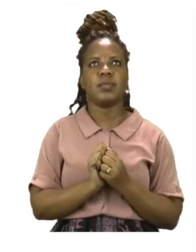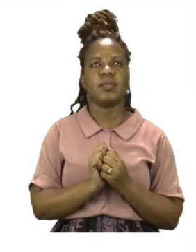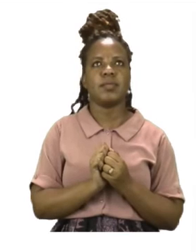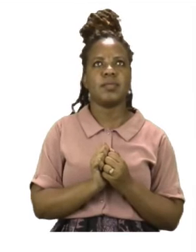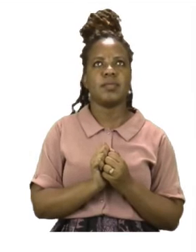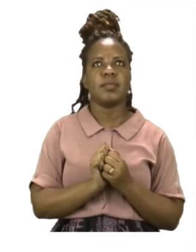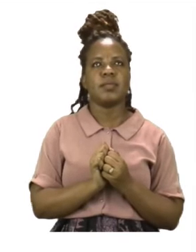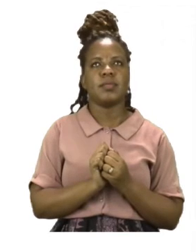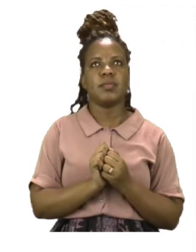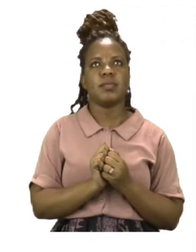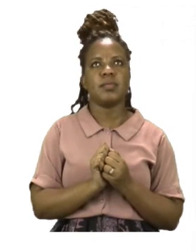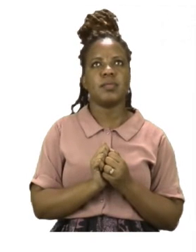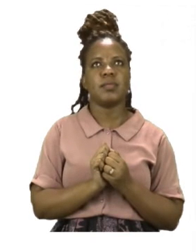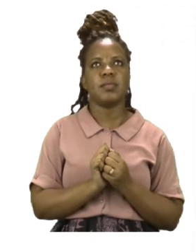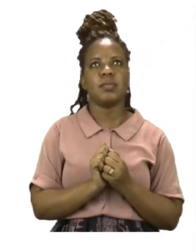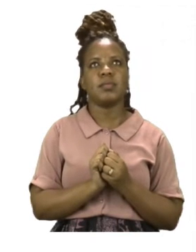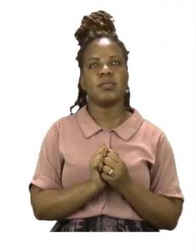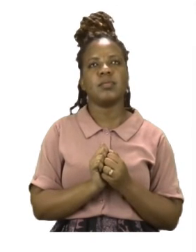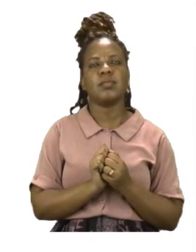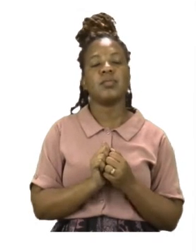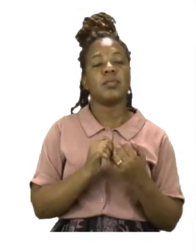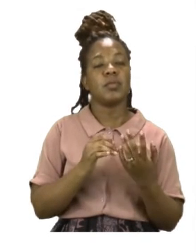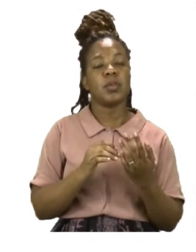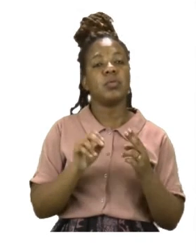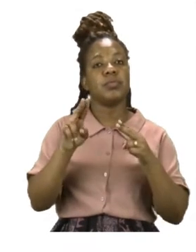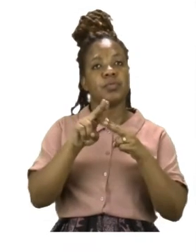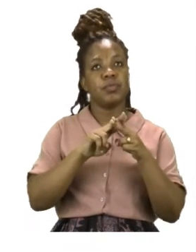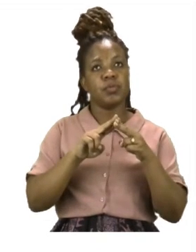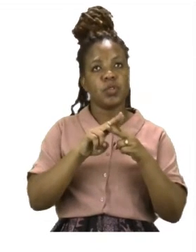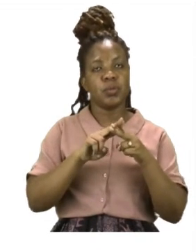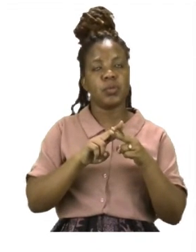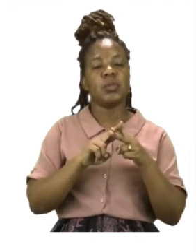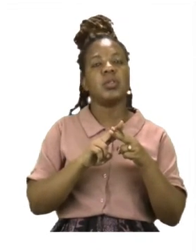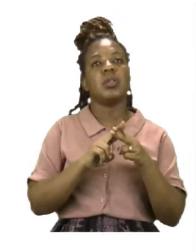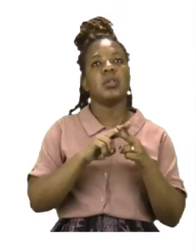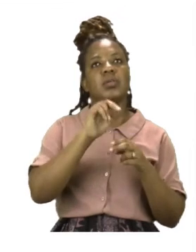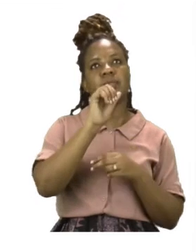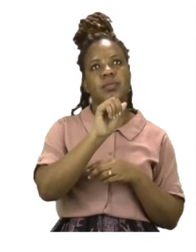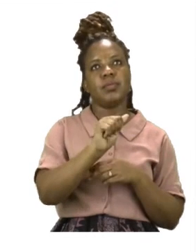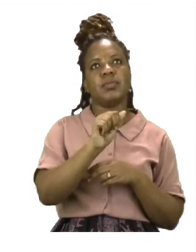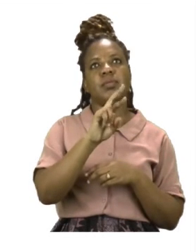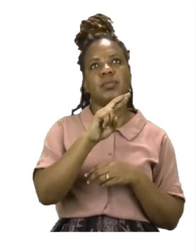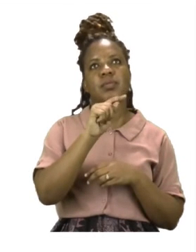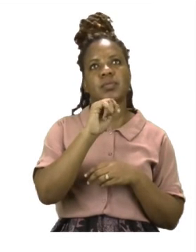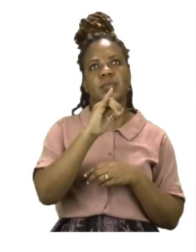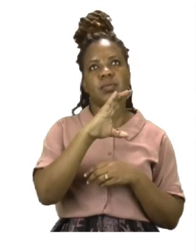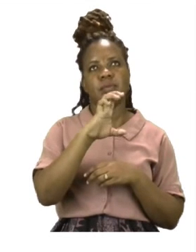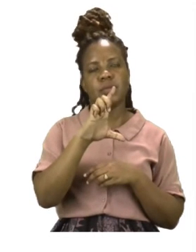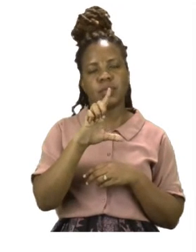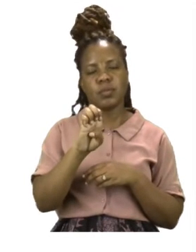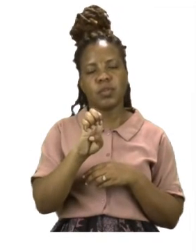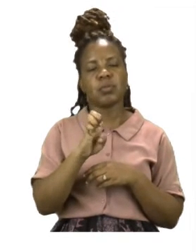is because of the letters or because of the number. When we use the, it is